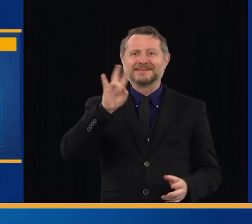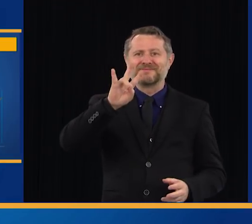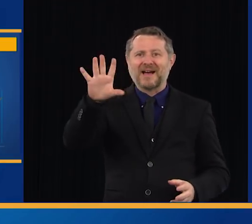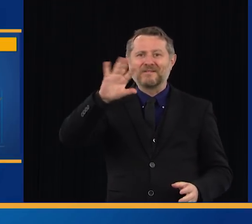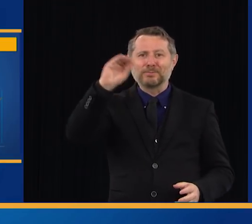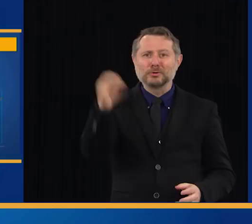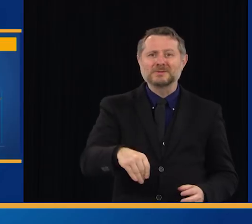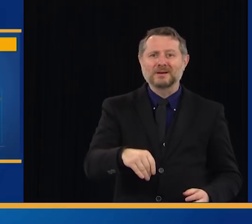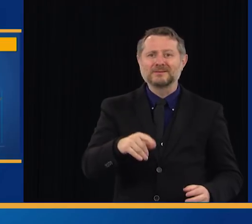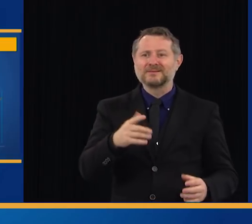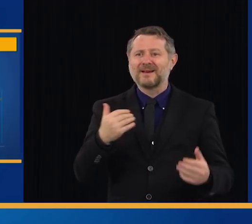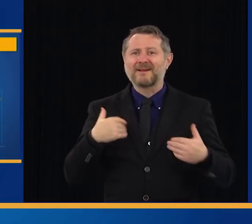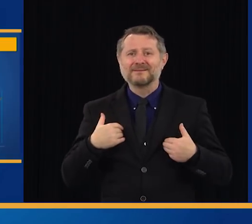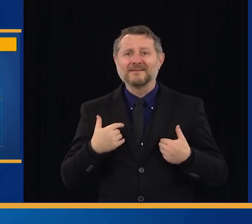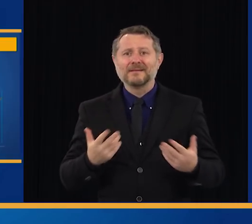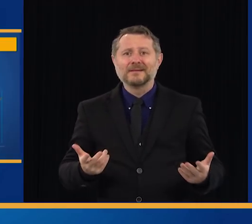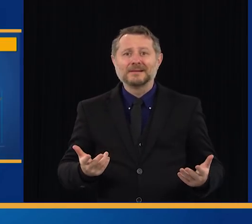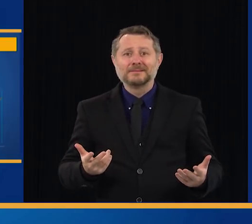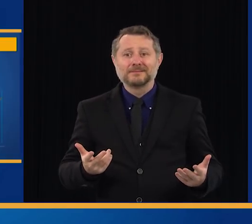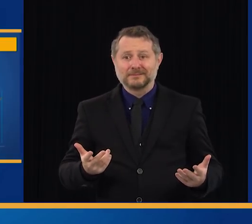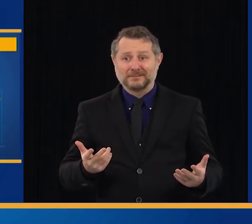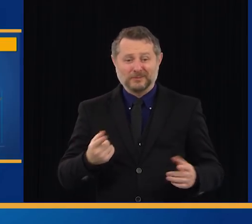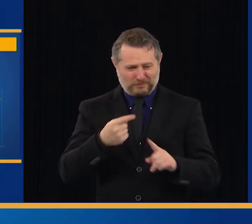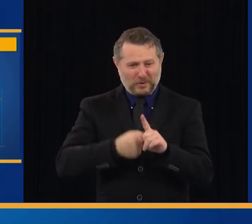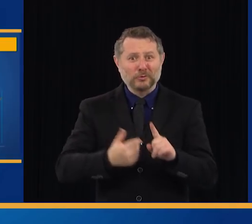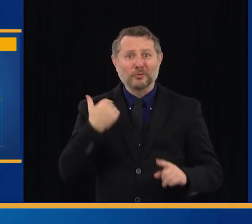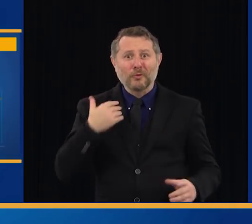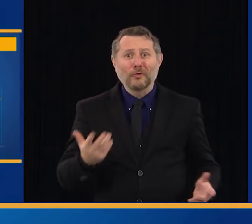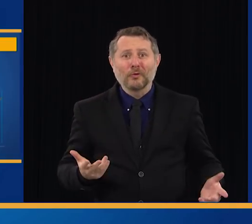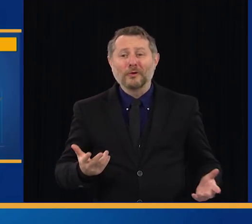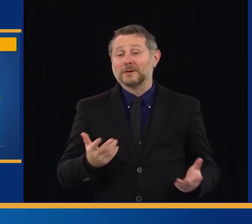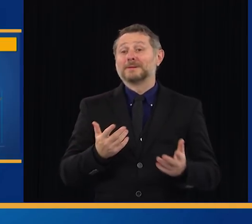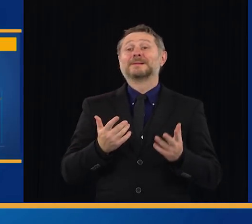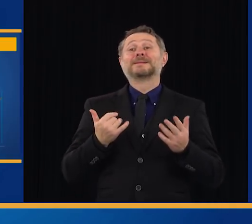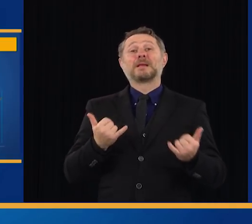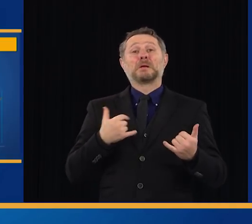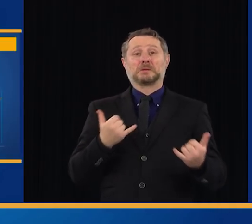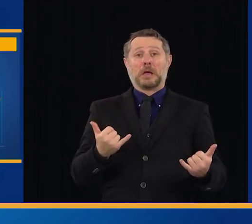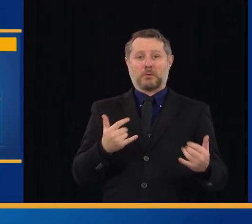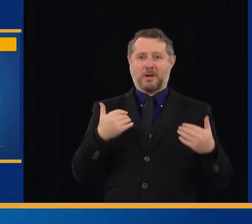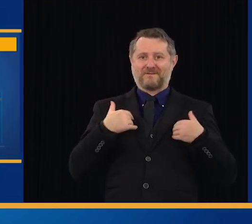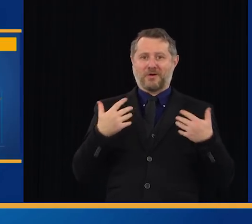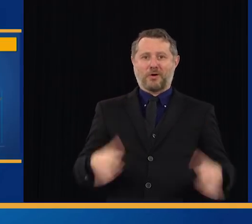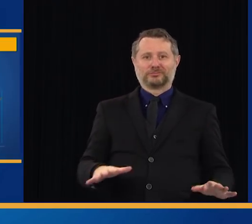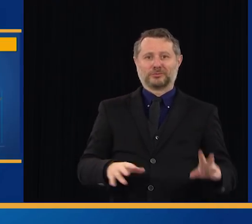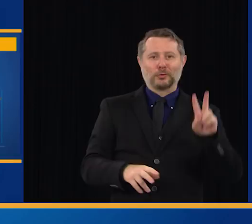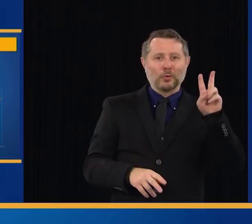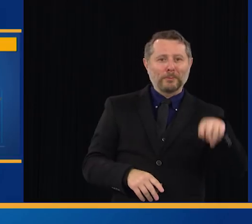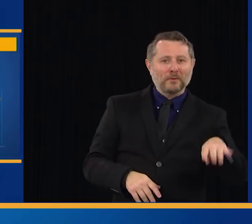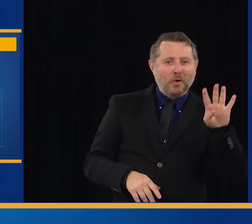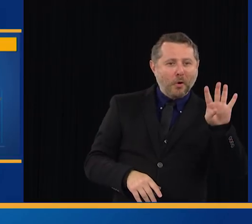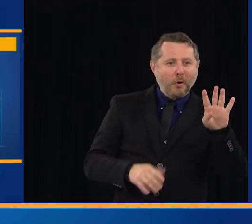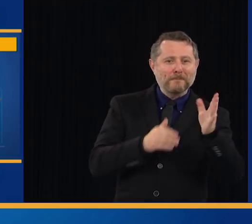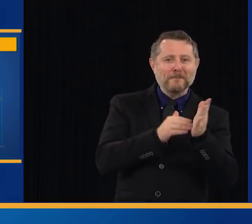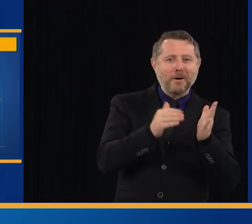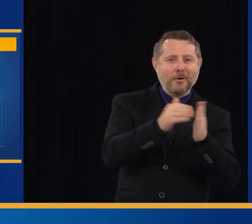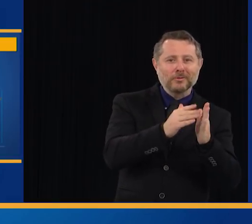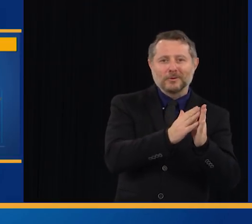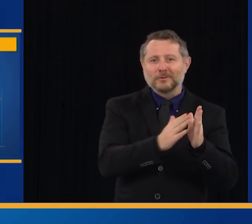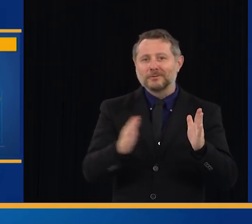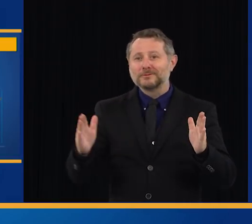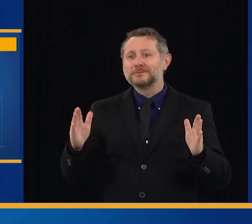ago. They were saying 2.4 million people to 21 million people